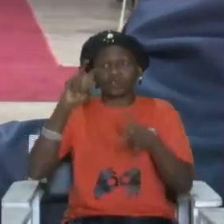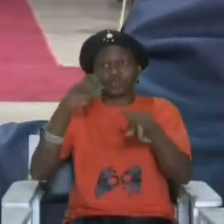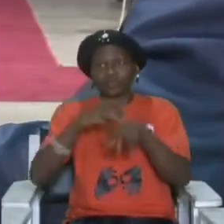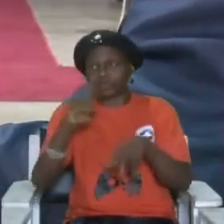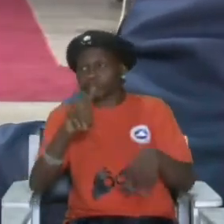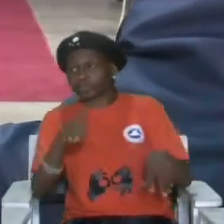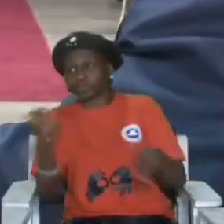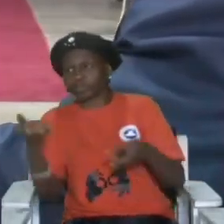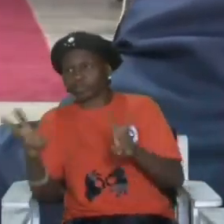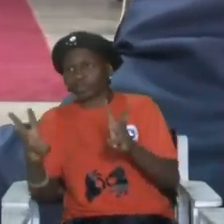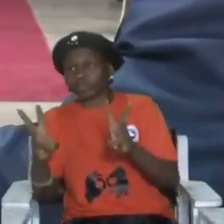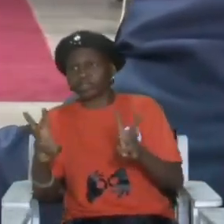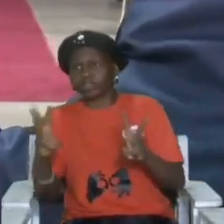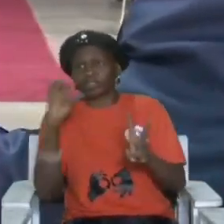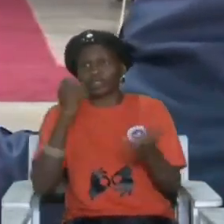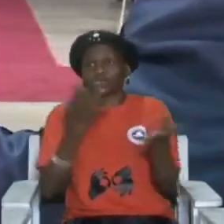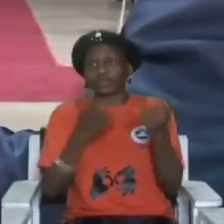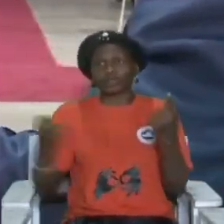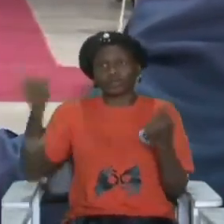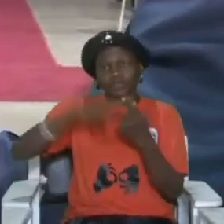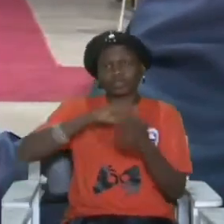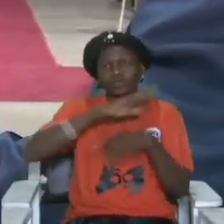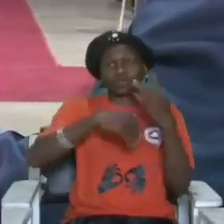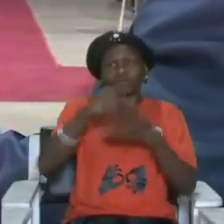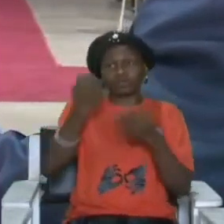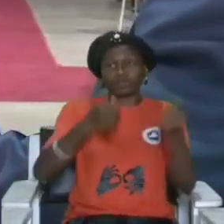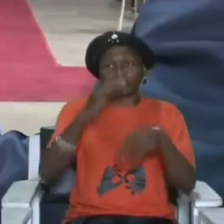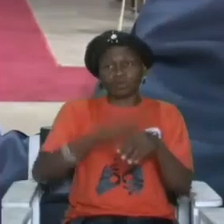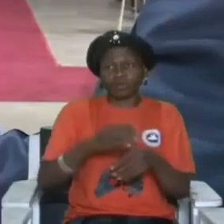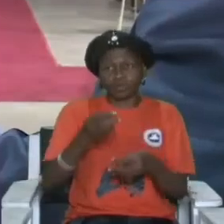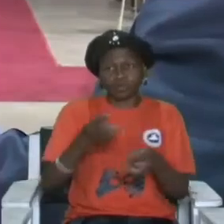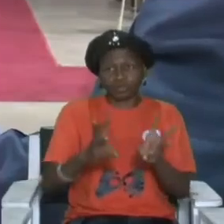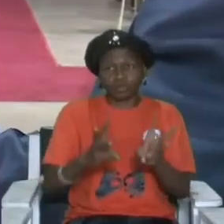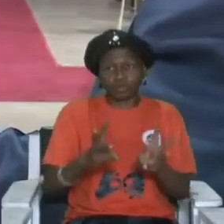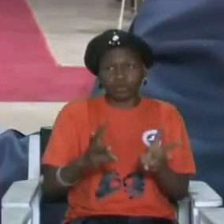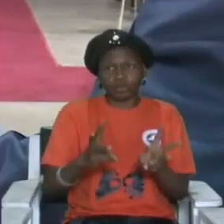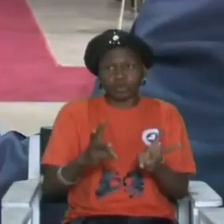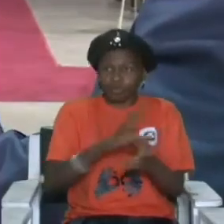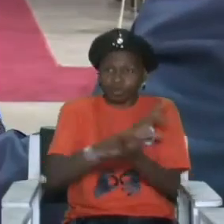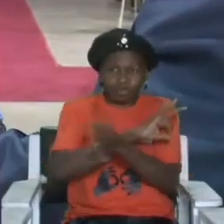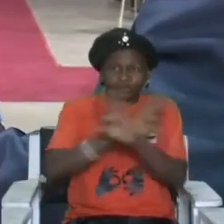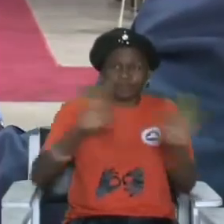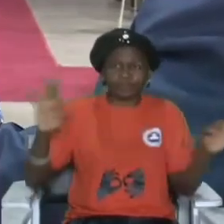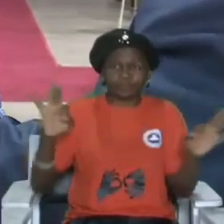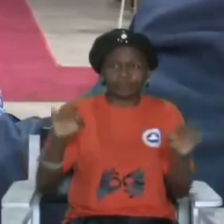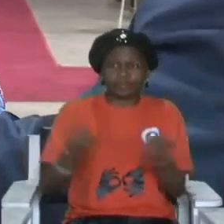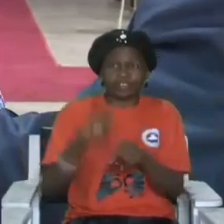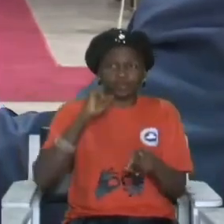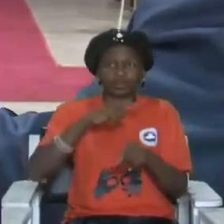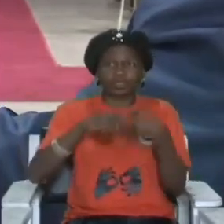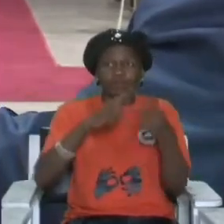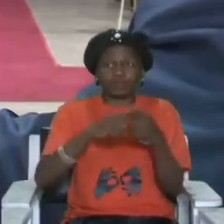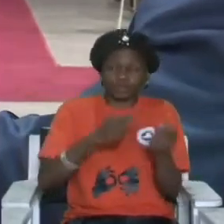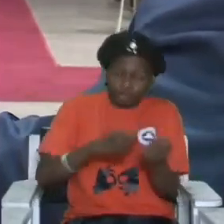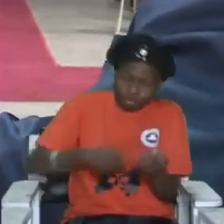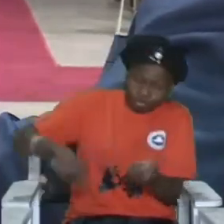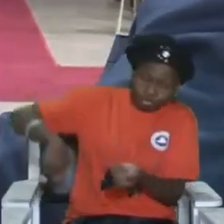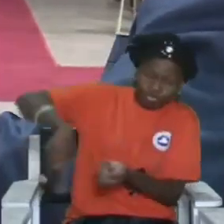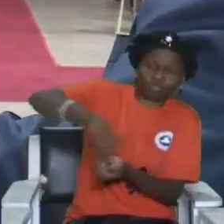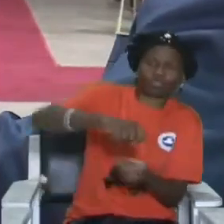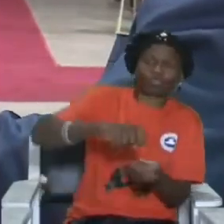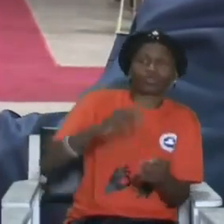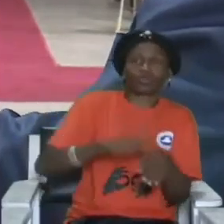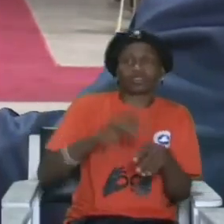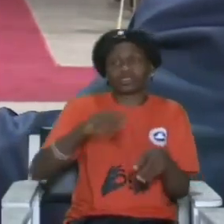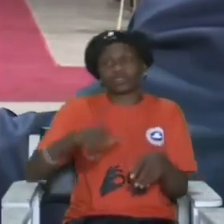way. I waited until all the cars coming on my way, the lane was free. As I was about to turn on the